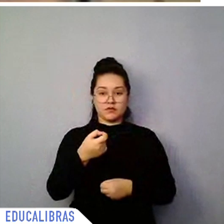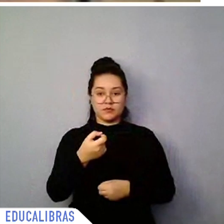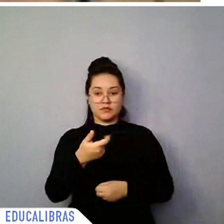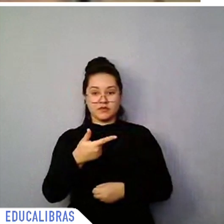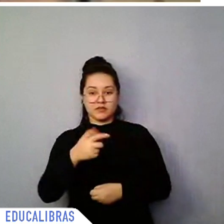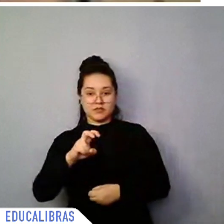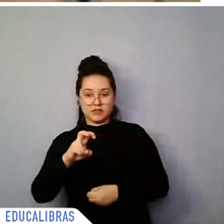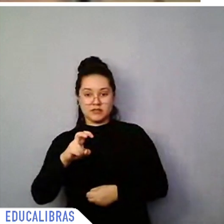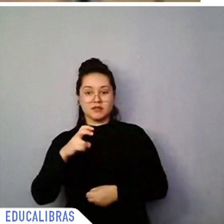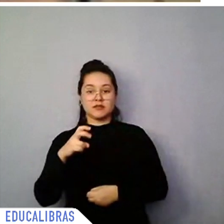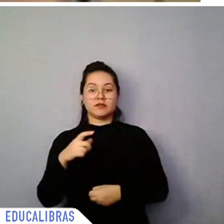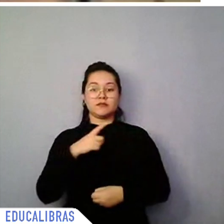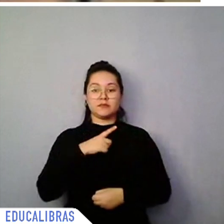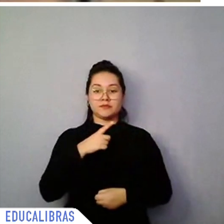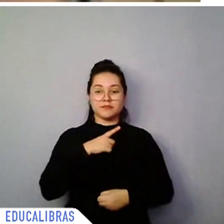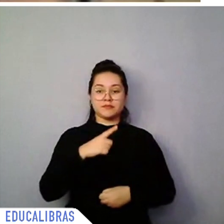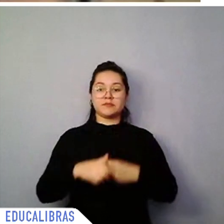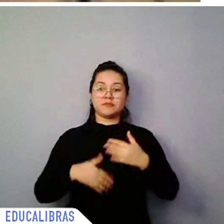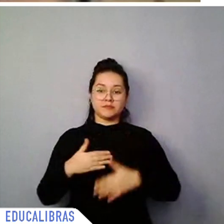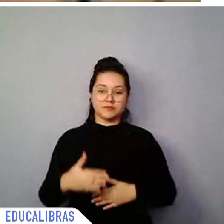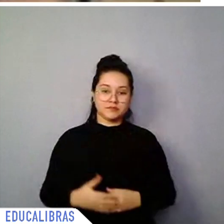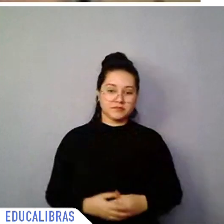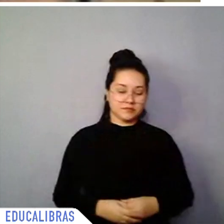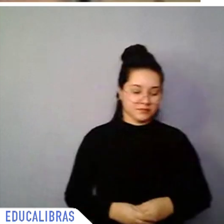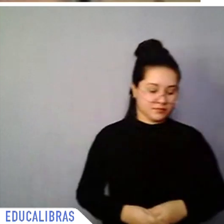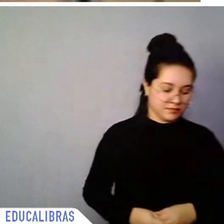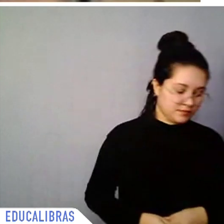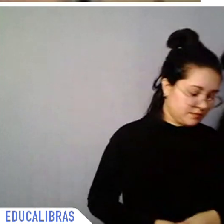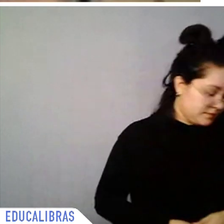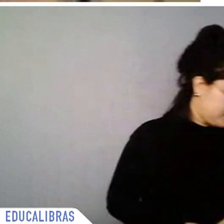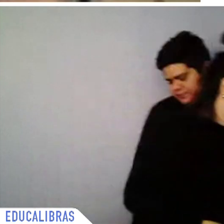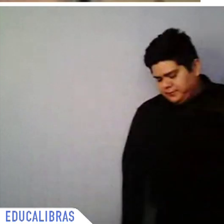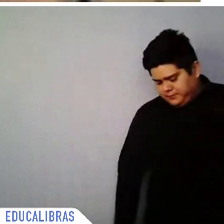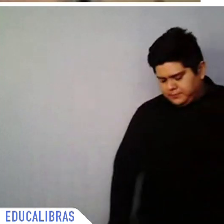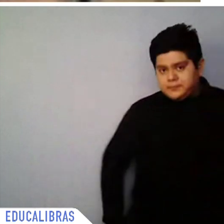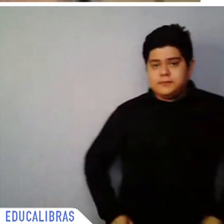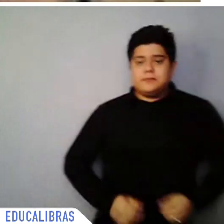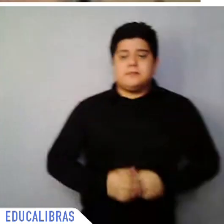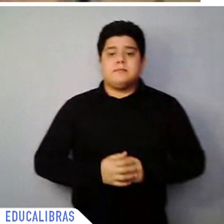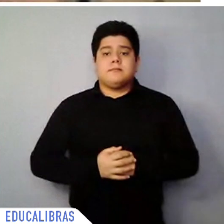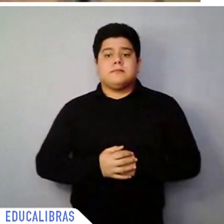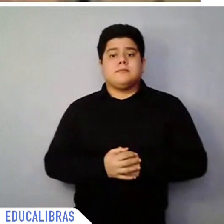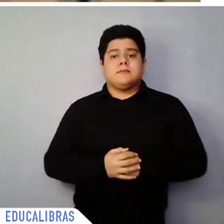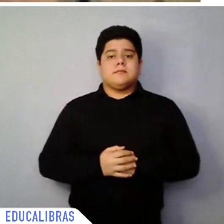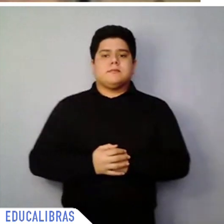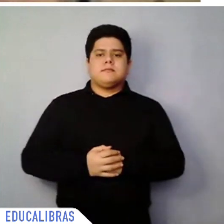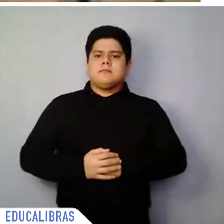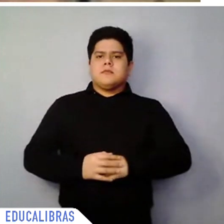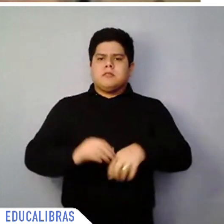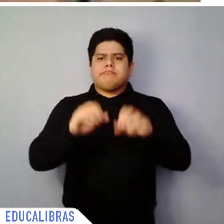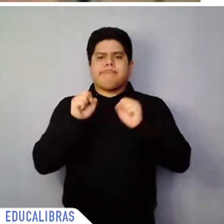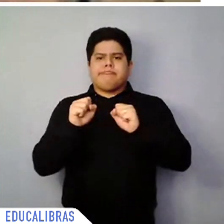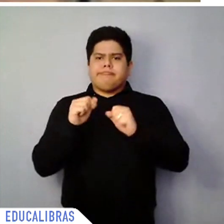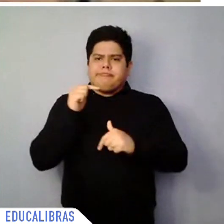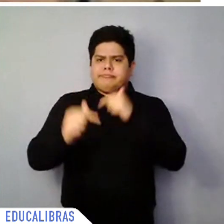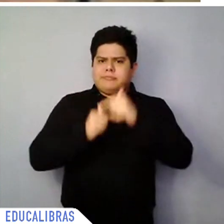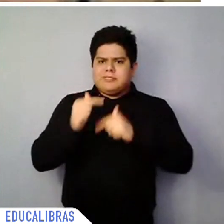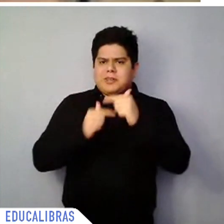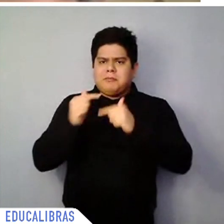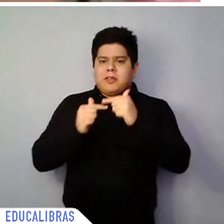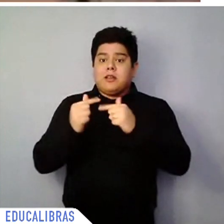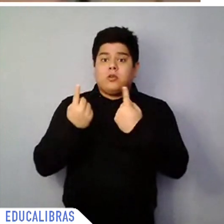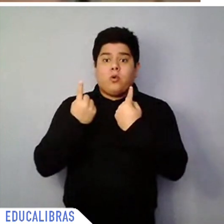mouth with people. We want people to talk about this, just the way we've worked with United for vaccines.